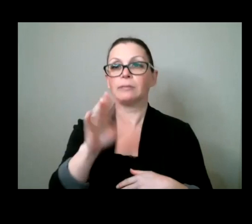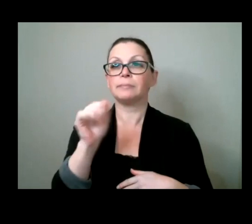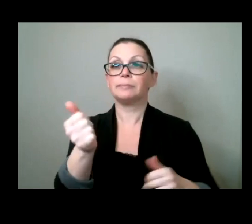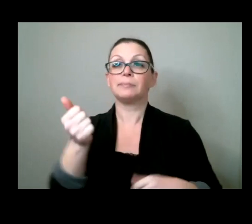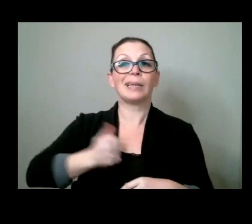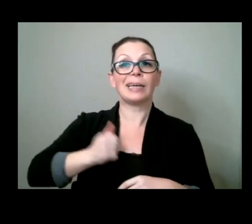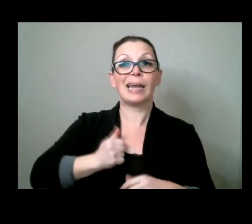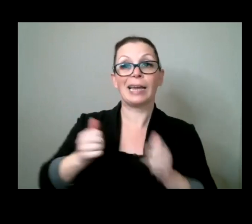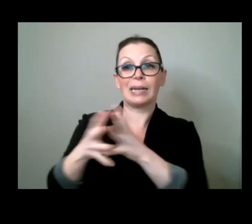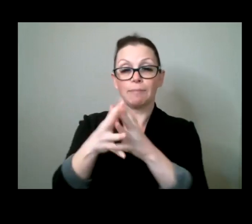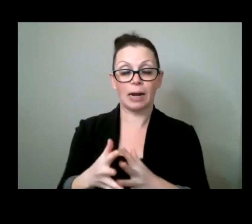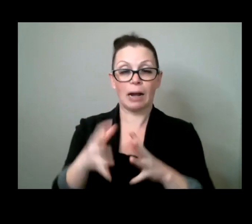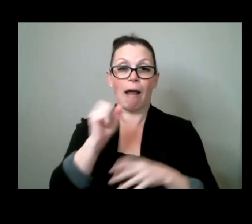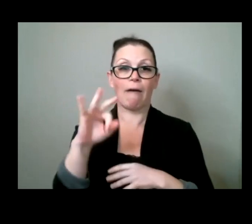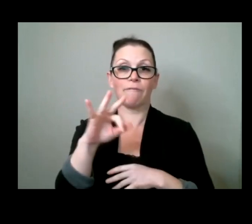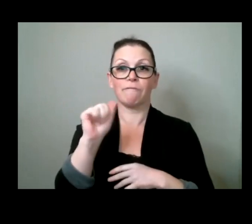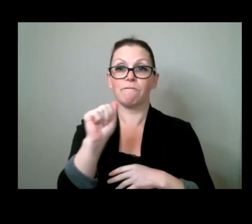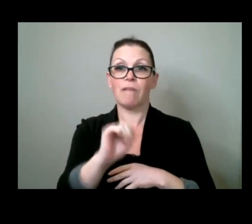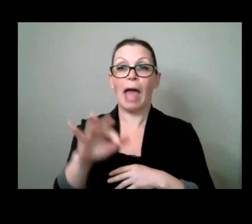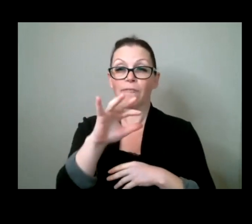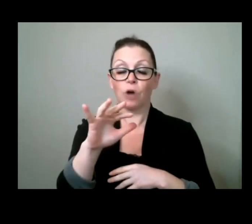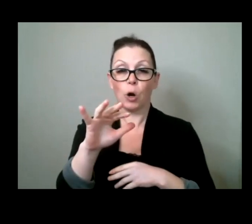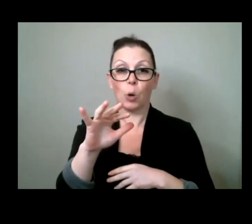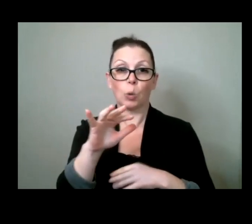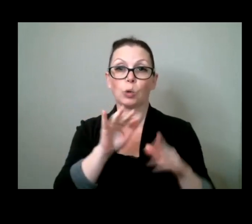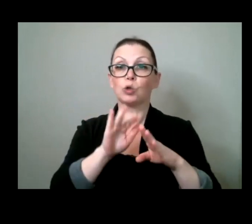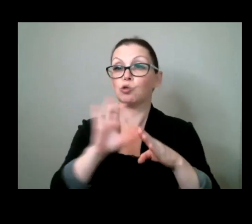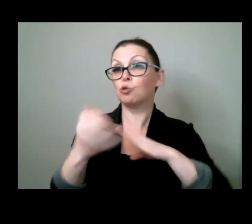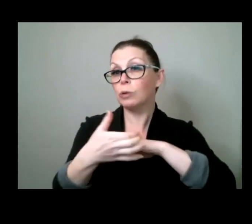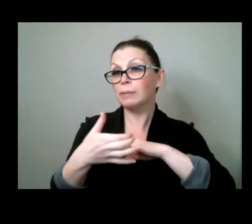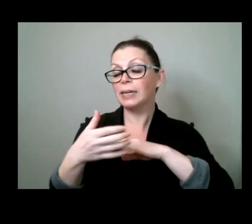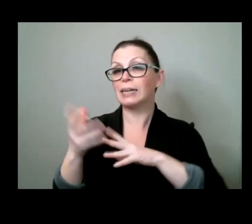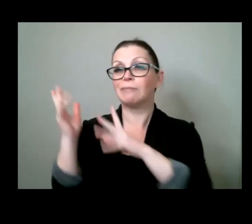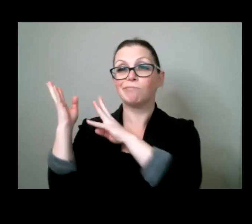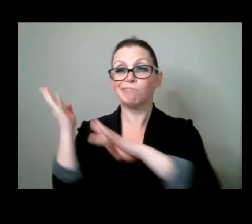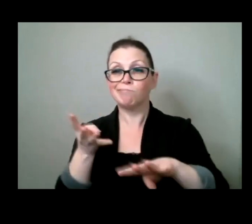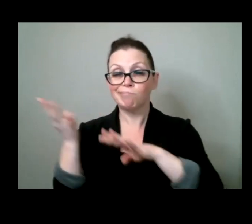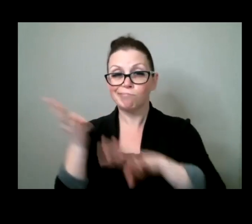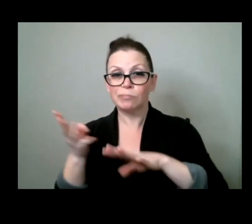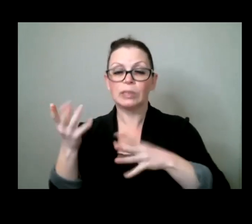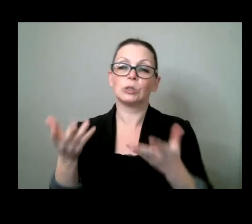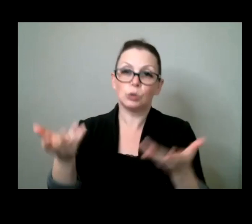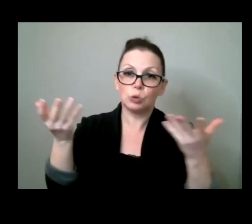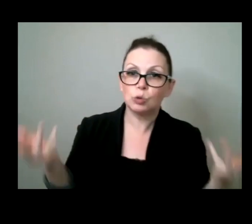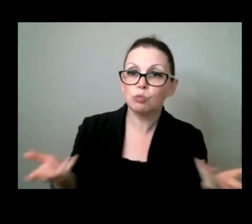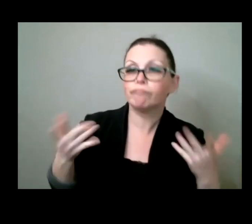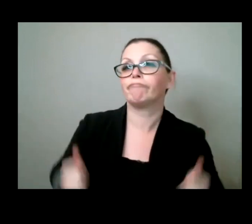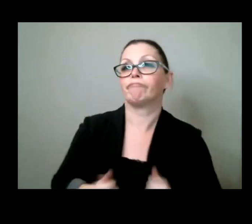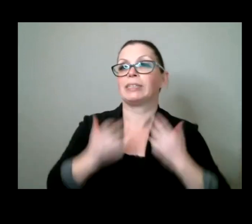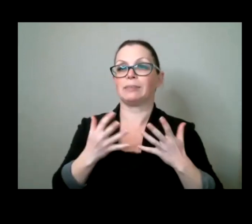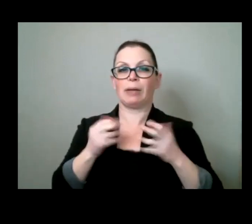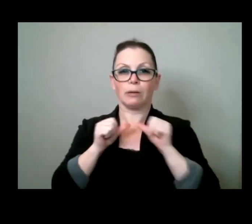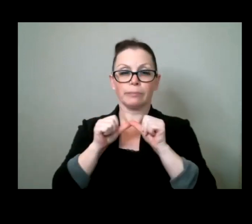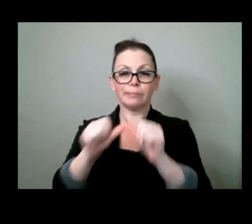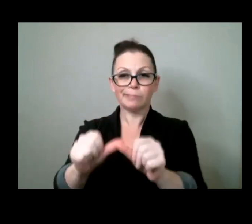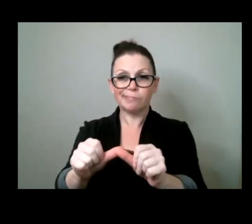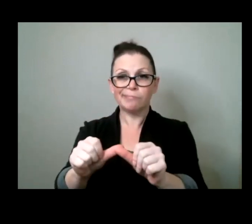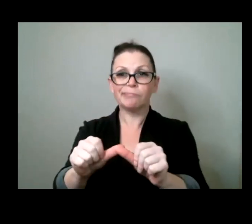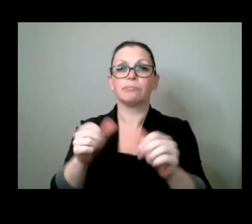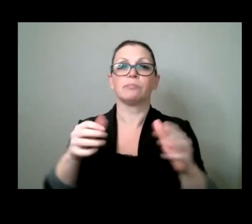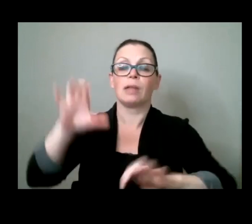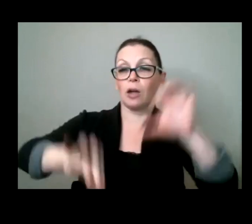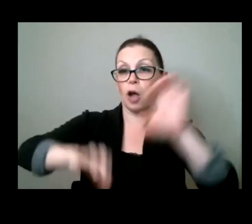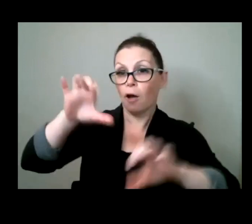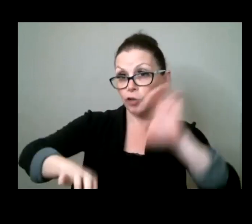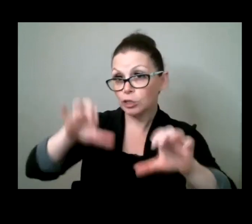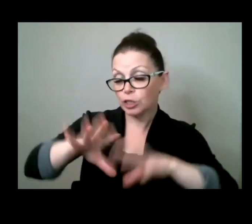descent here to nurture a conversation on creativity and inspiration and on lifting up our voices as Black